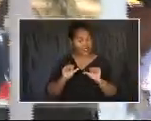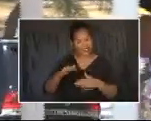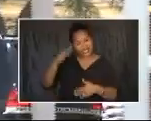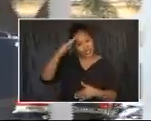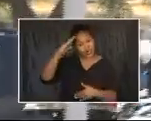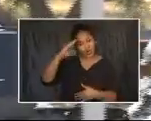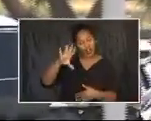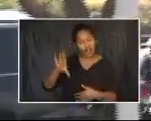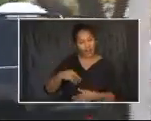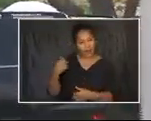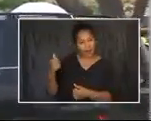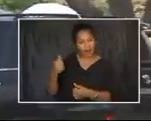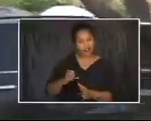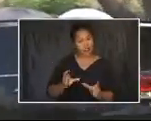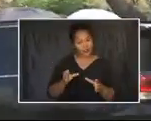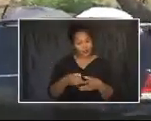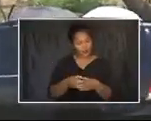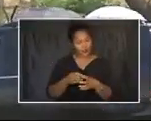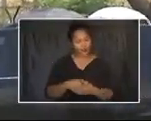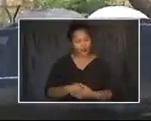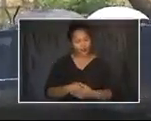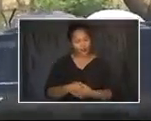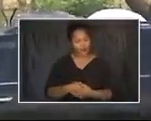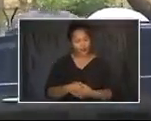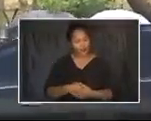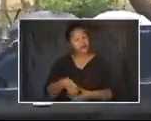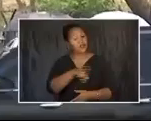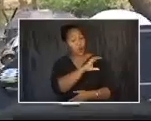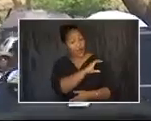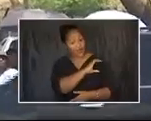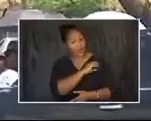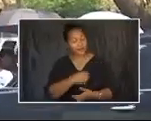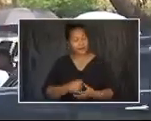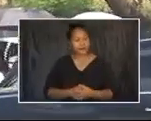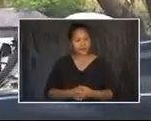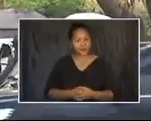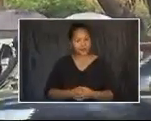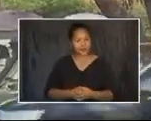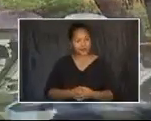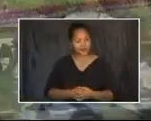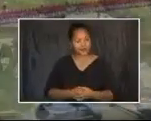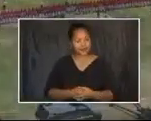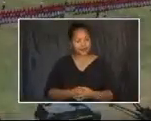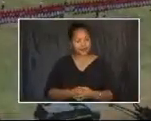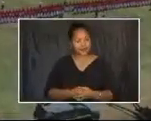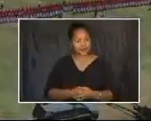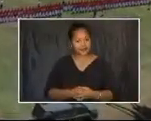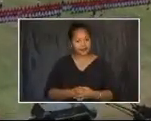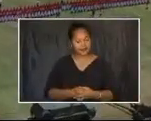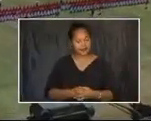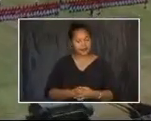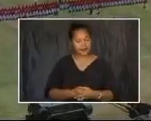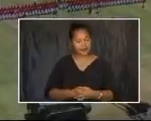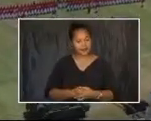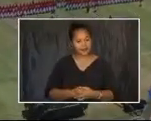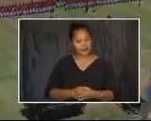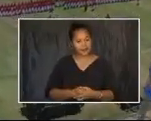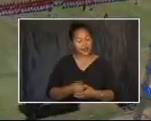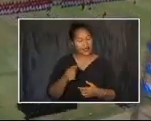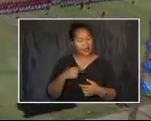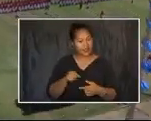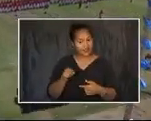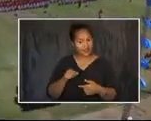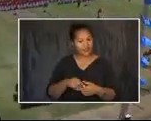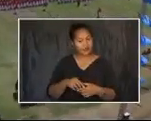the parade commander, and in that essence, the